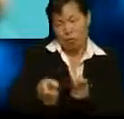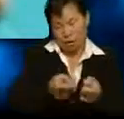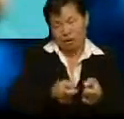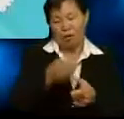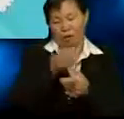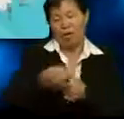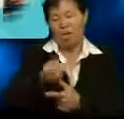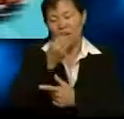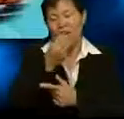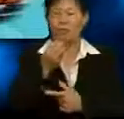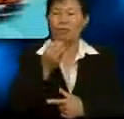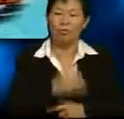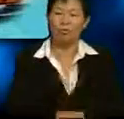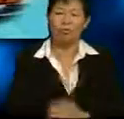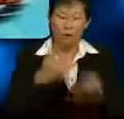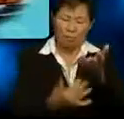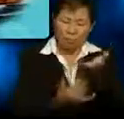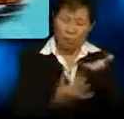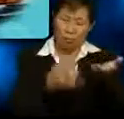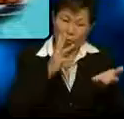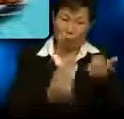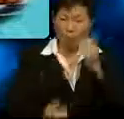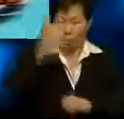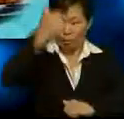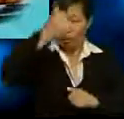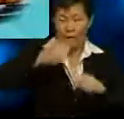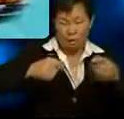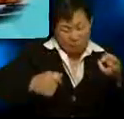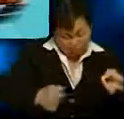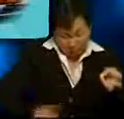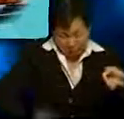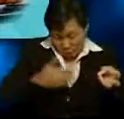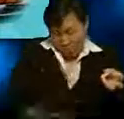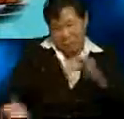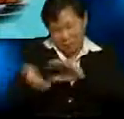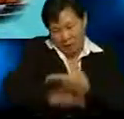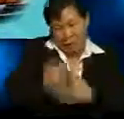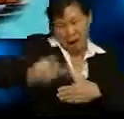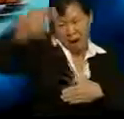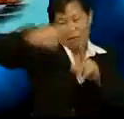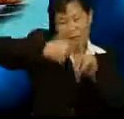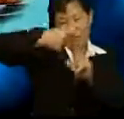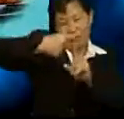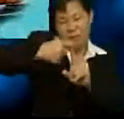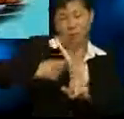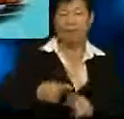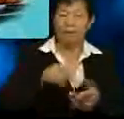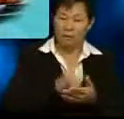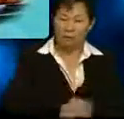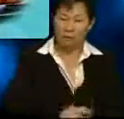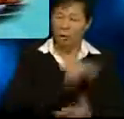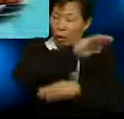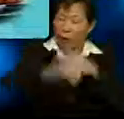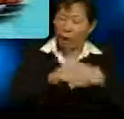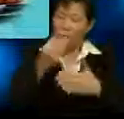or eat food. Boiling water. Most microorganisms die under high temperature. Therefore, all